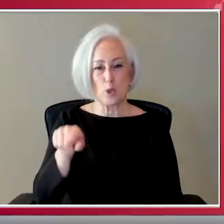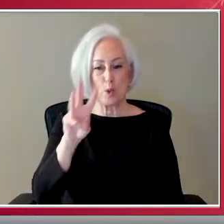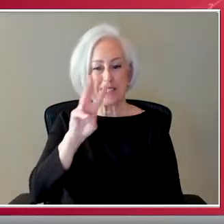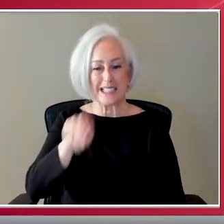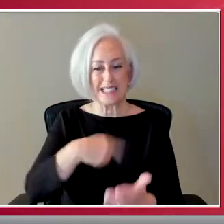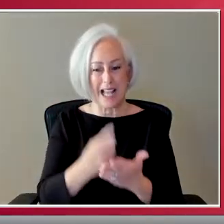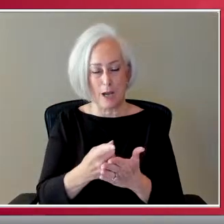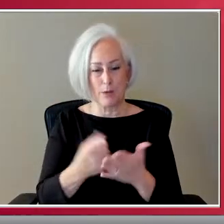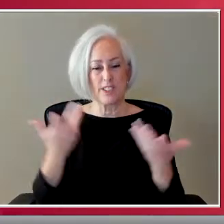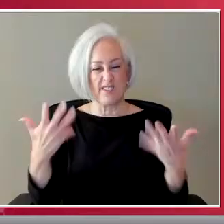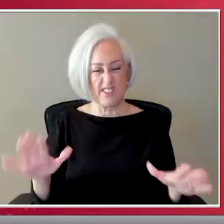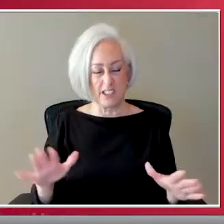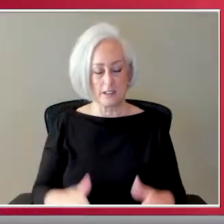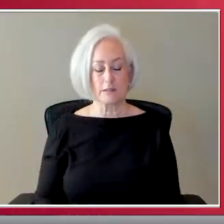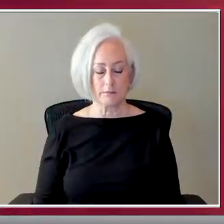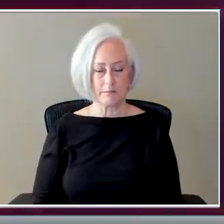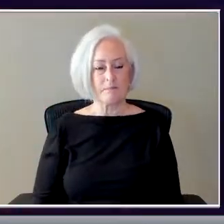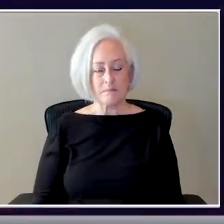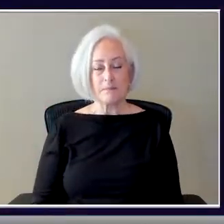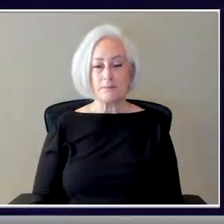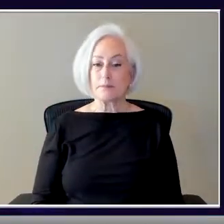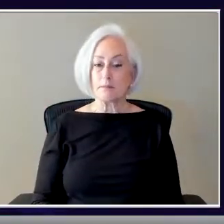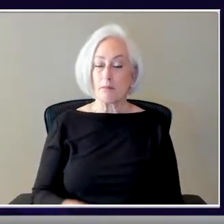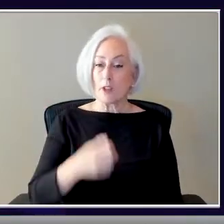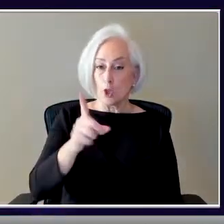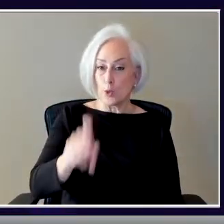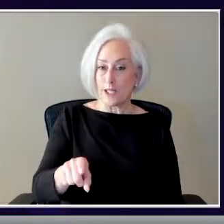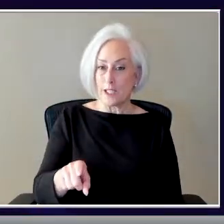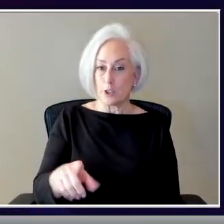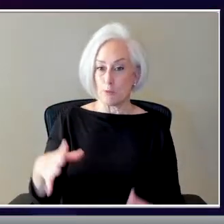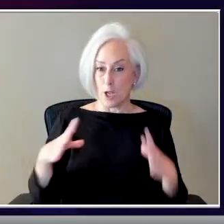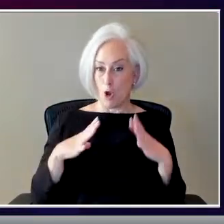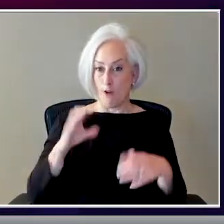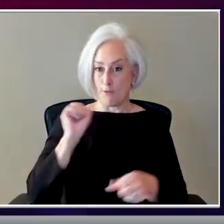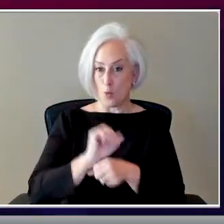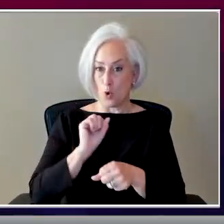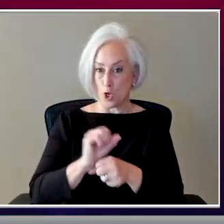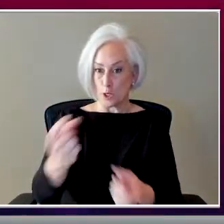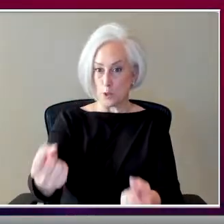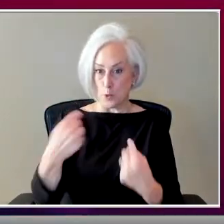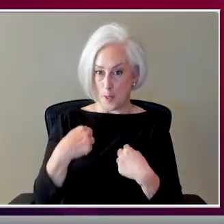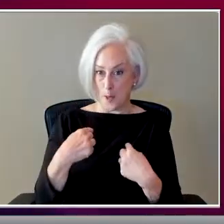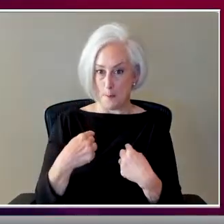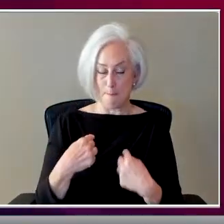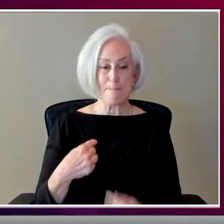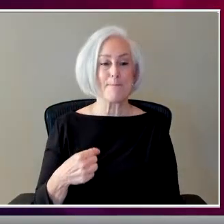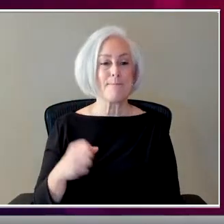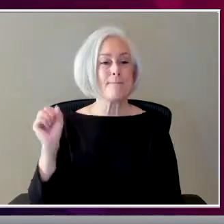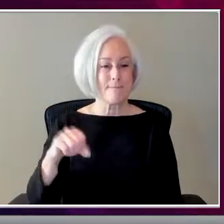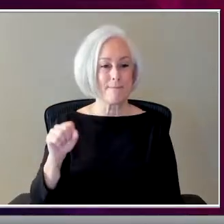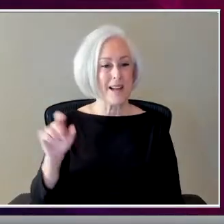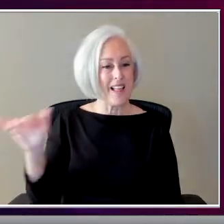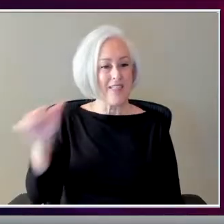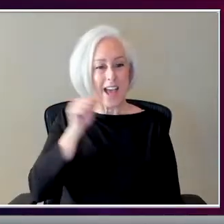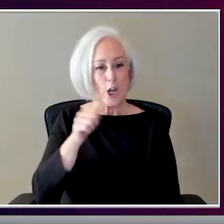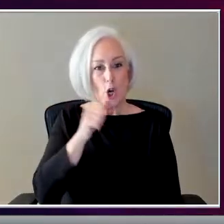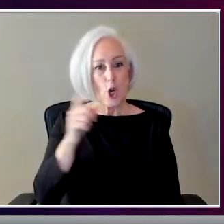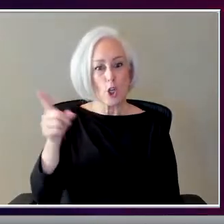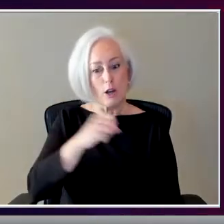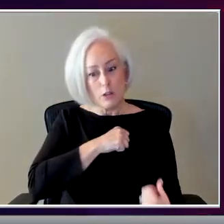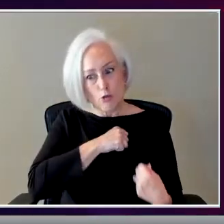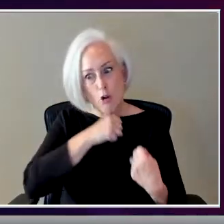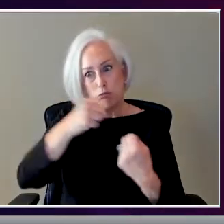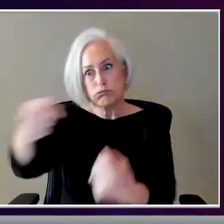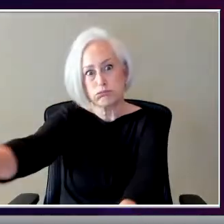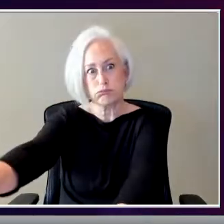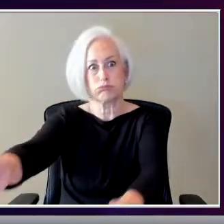complete. So would you have to take a day off of work to come in? I know that the little girl we interviewed, her parents are driving across the country,